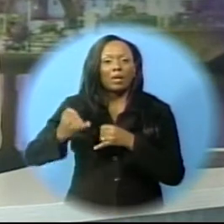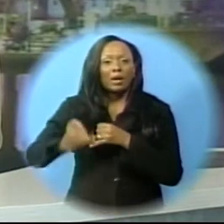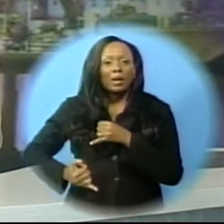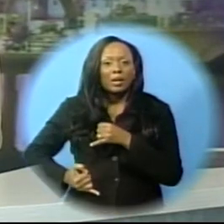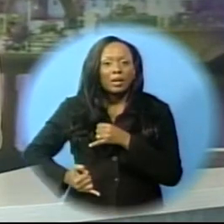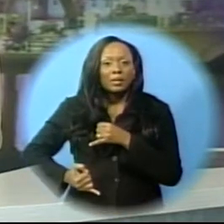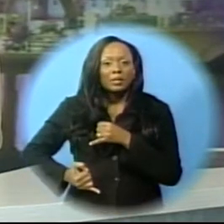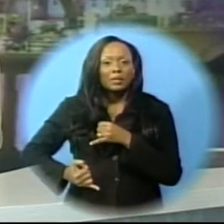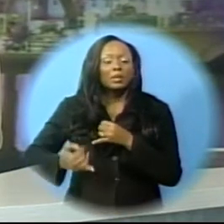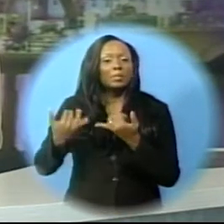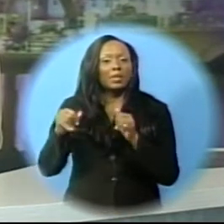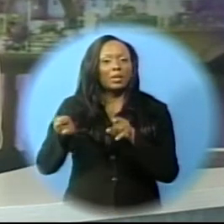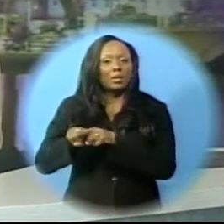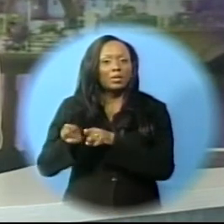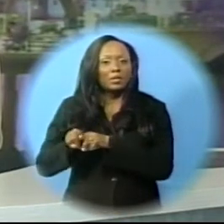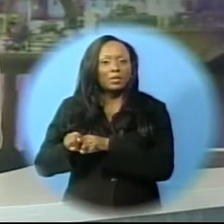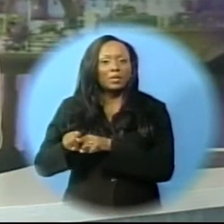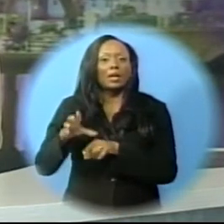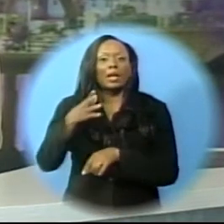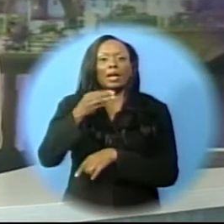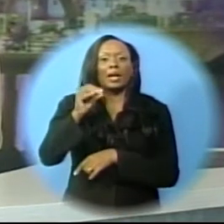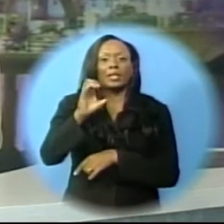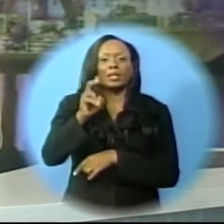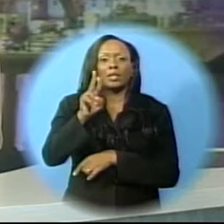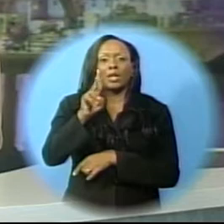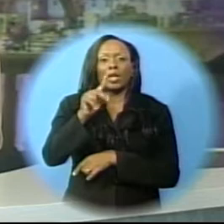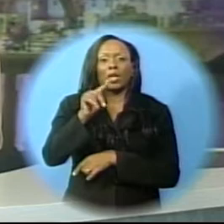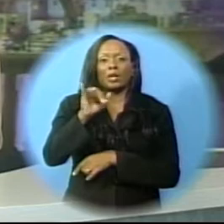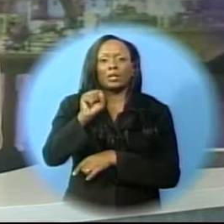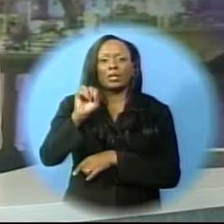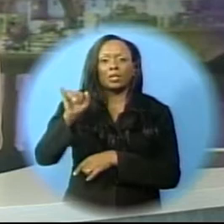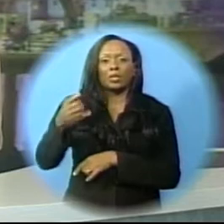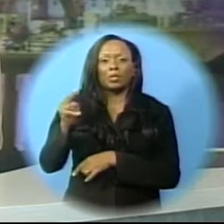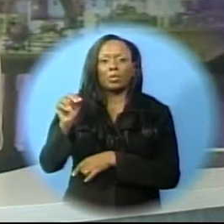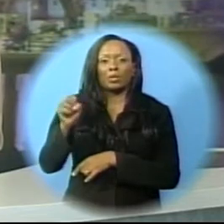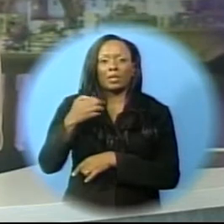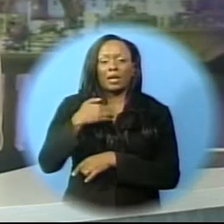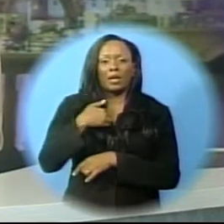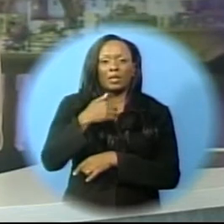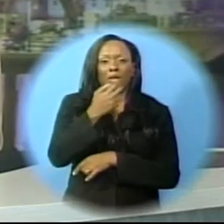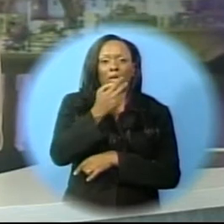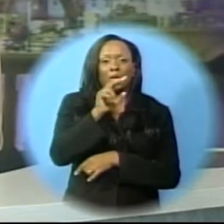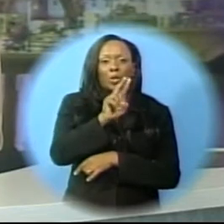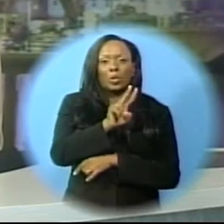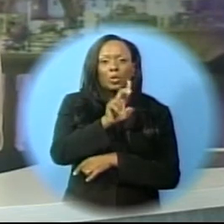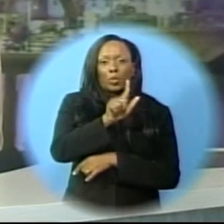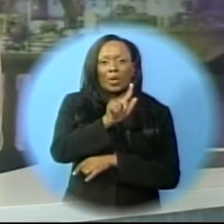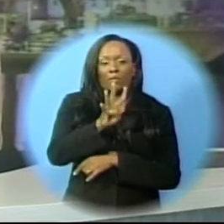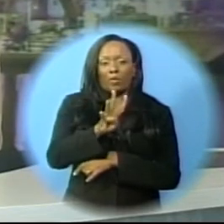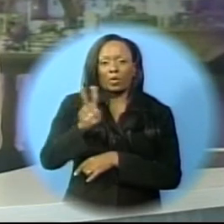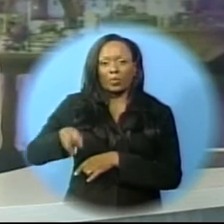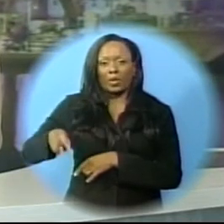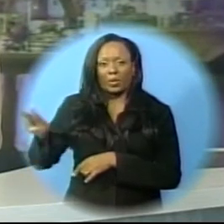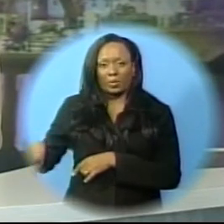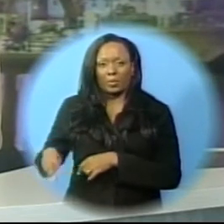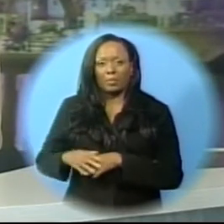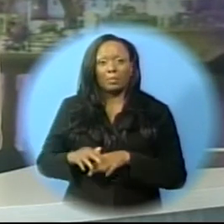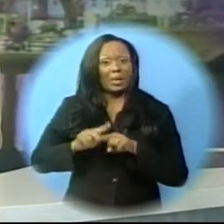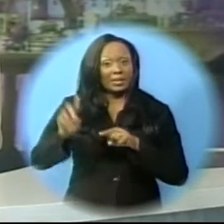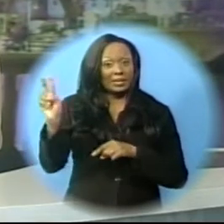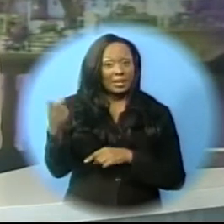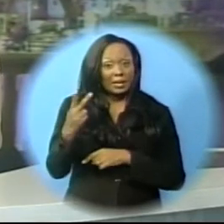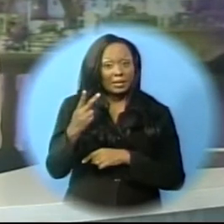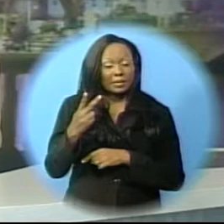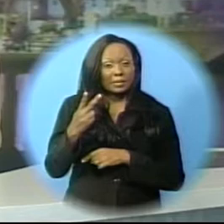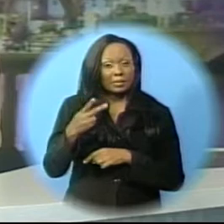in the quarterfinals, and Curtis Jones in a close 24-22 in the semis. Now the second series is set